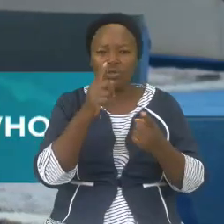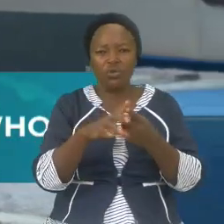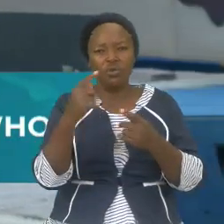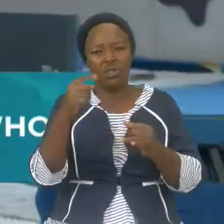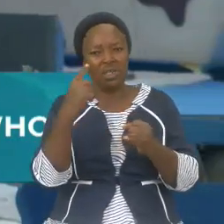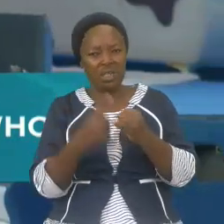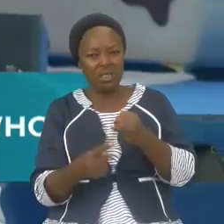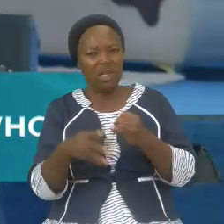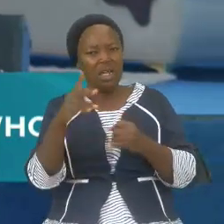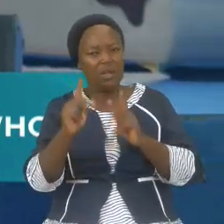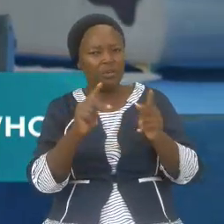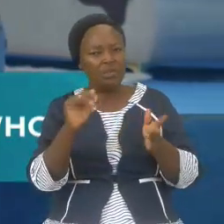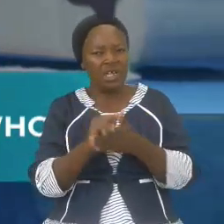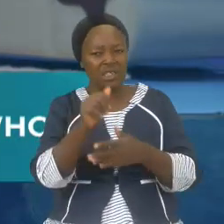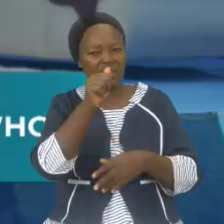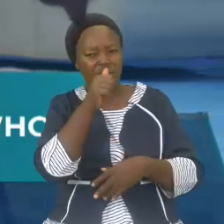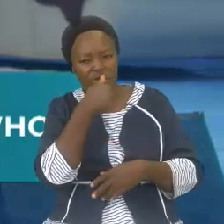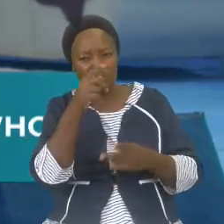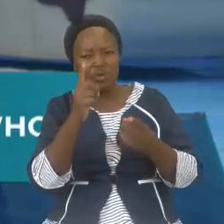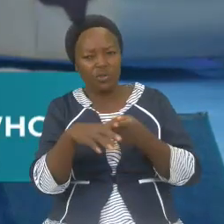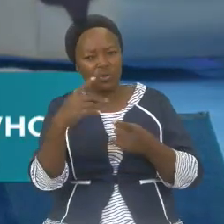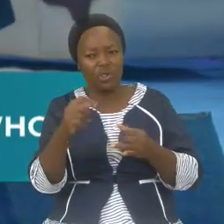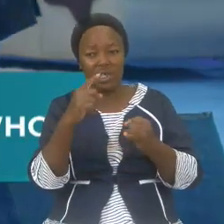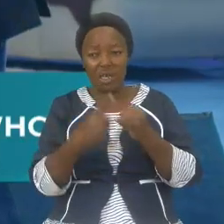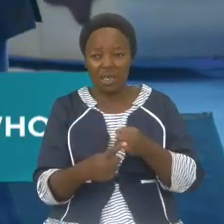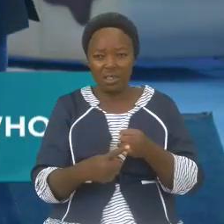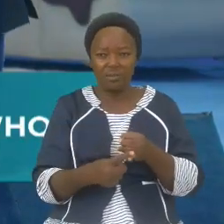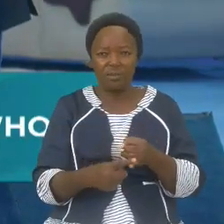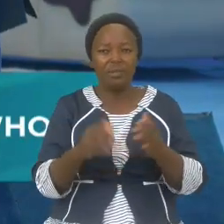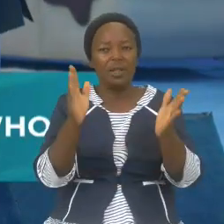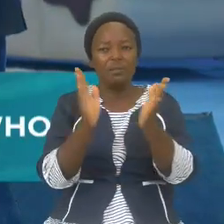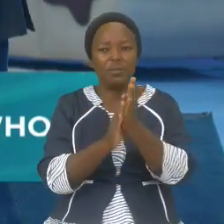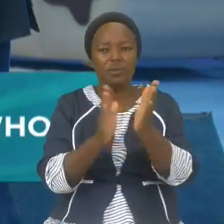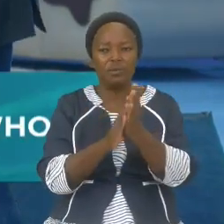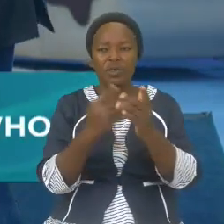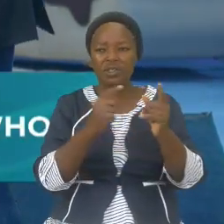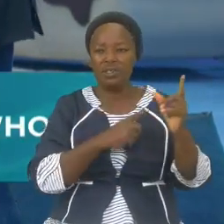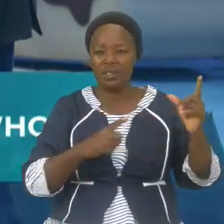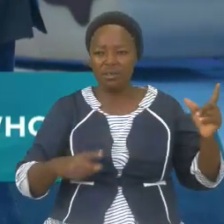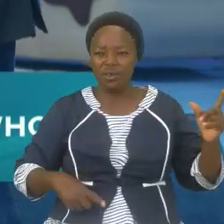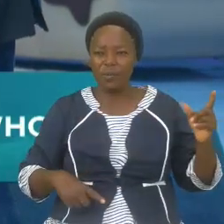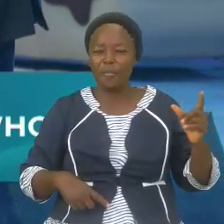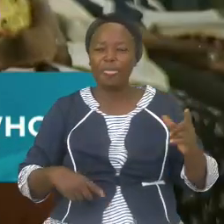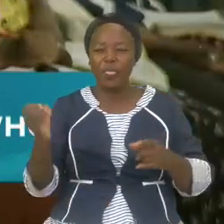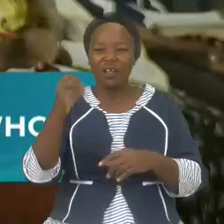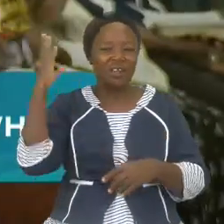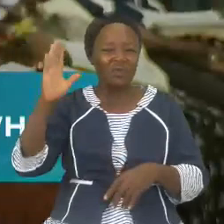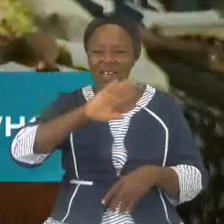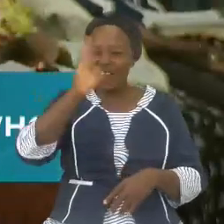that endure unto the end, praise the Lord, grace will never leave your